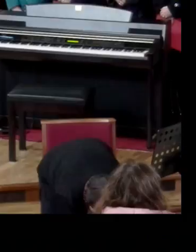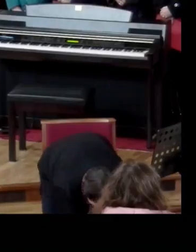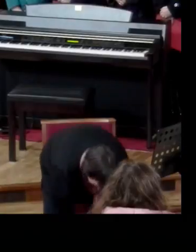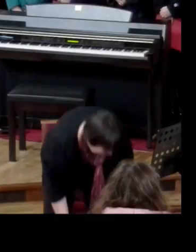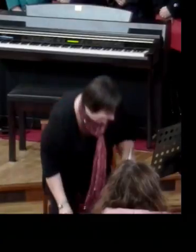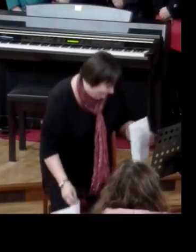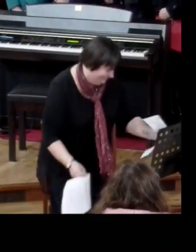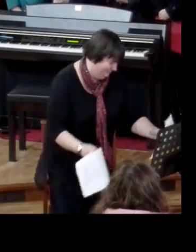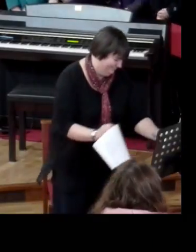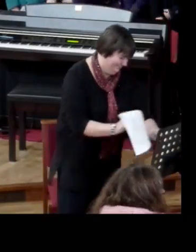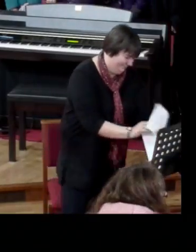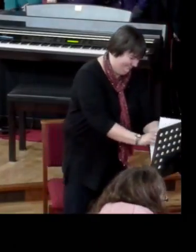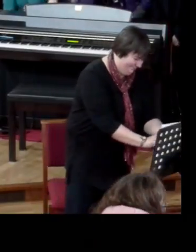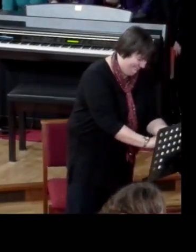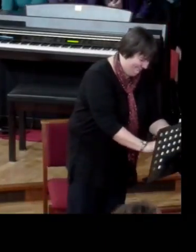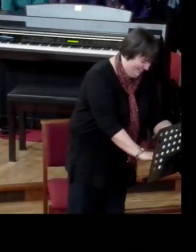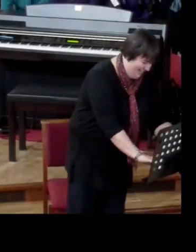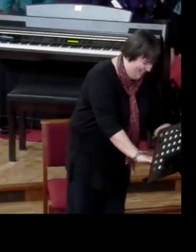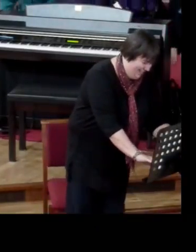stikker sit.